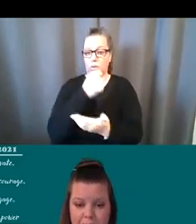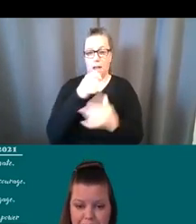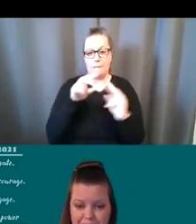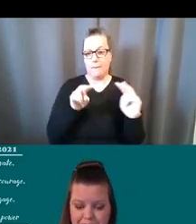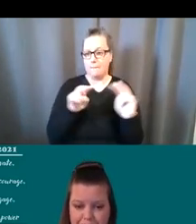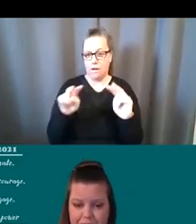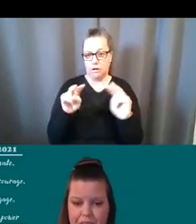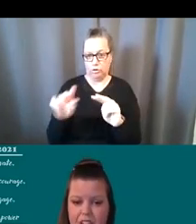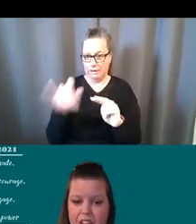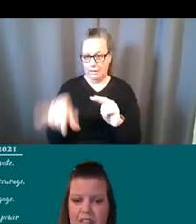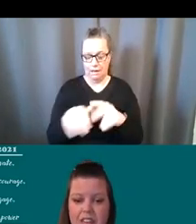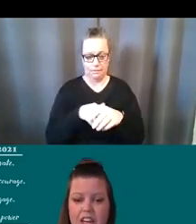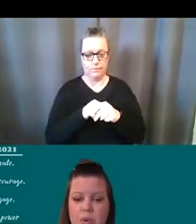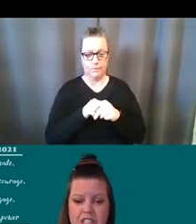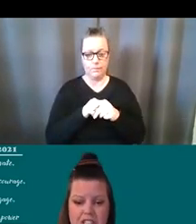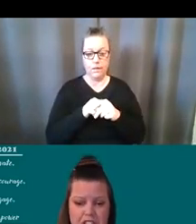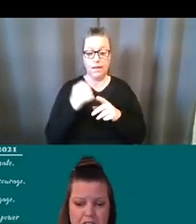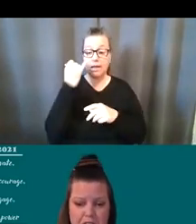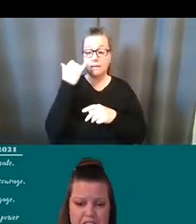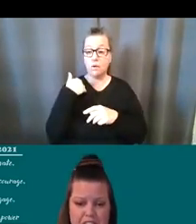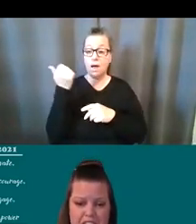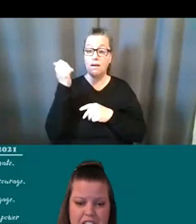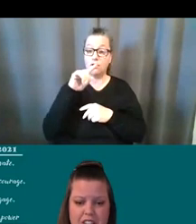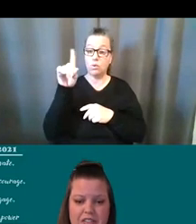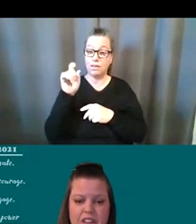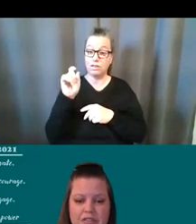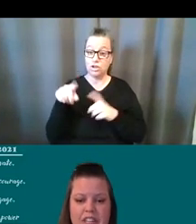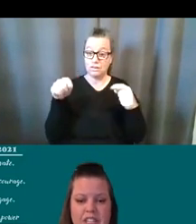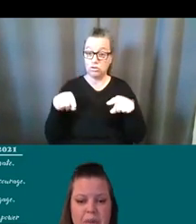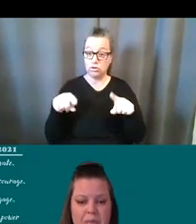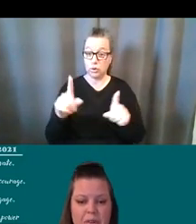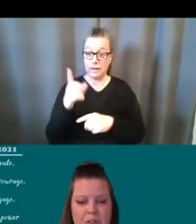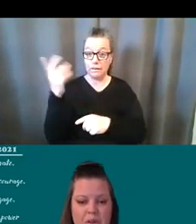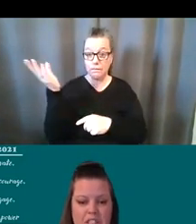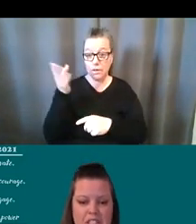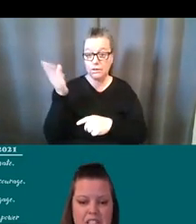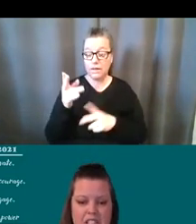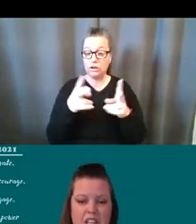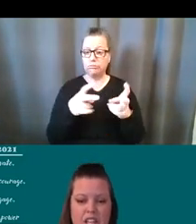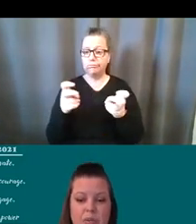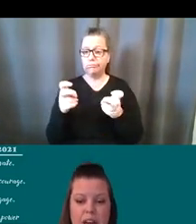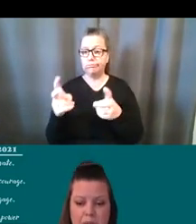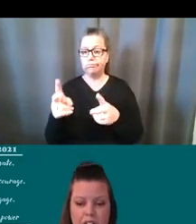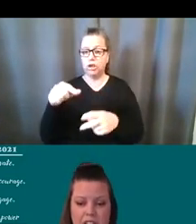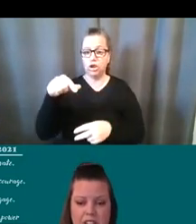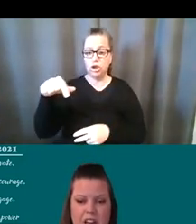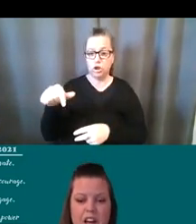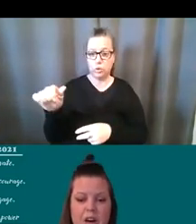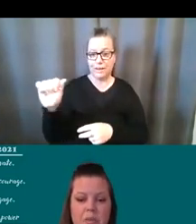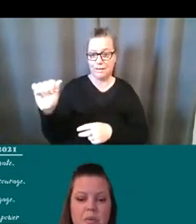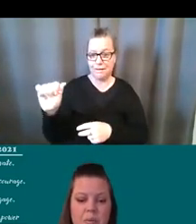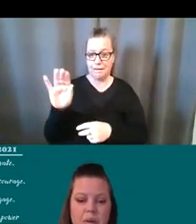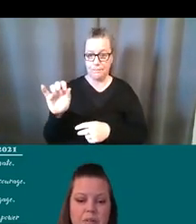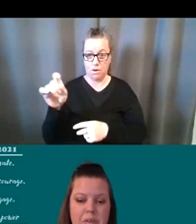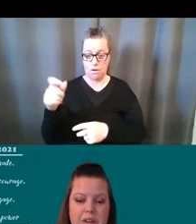that. If you have any questions during the presentation, feel free to pop those questions into the Q&A box.